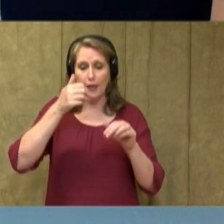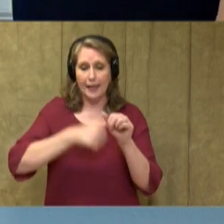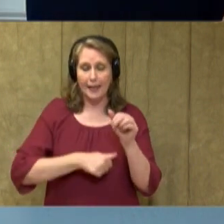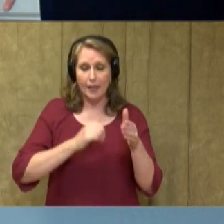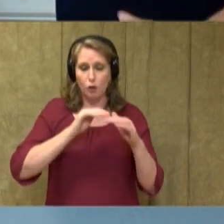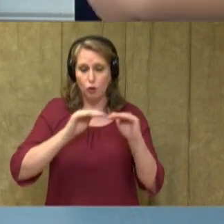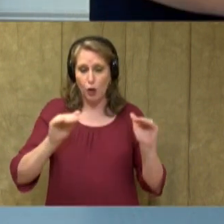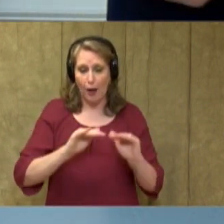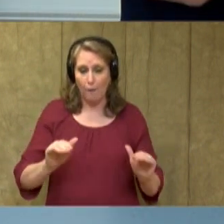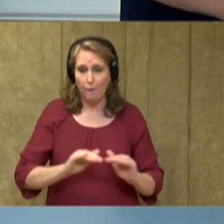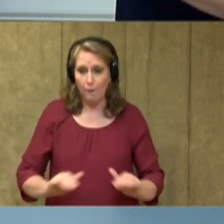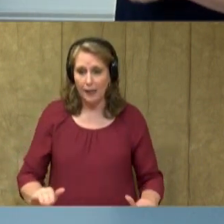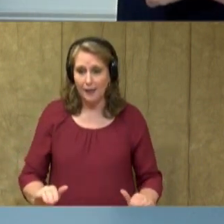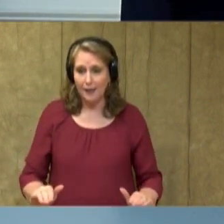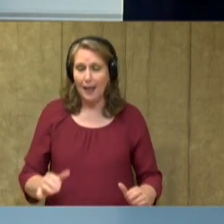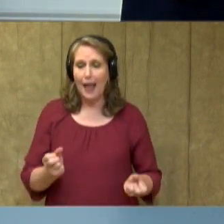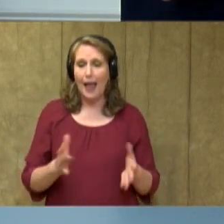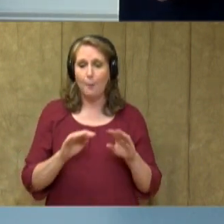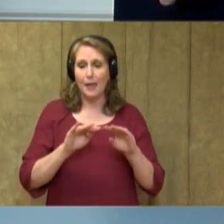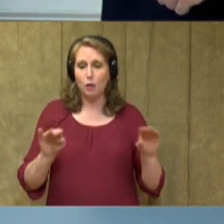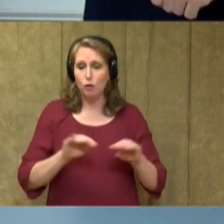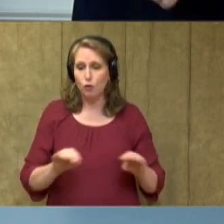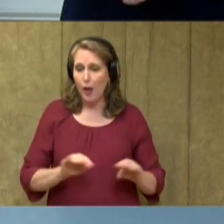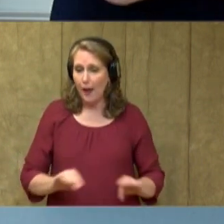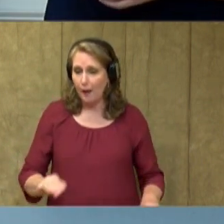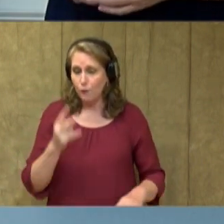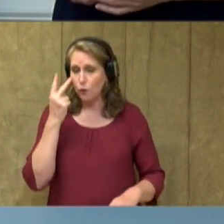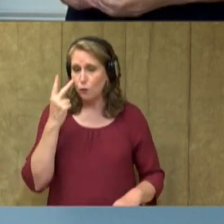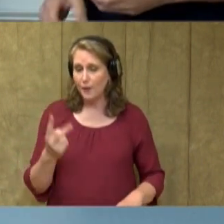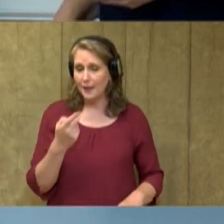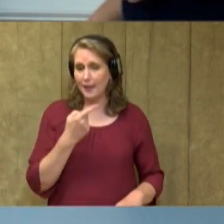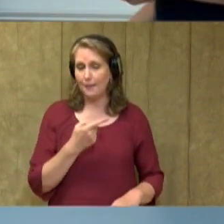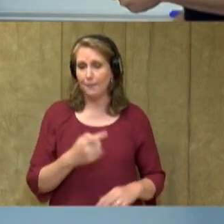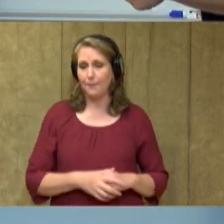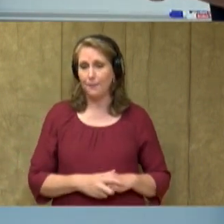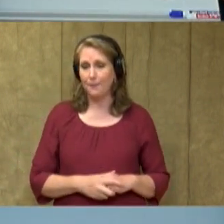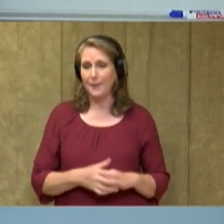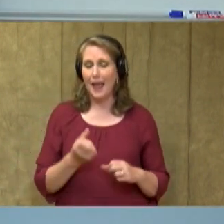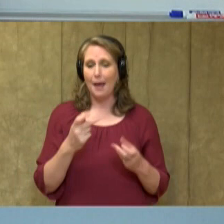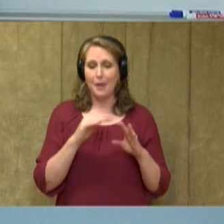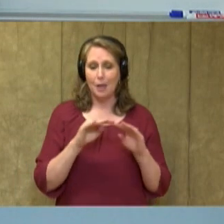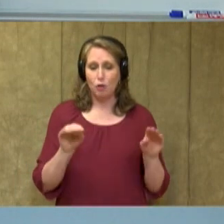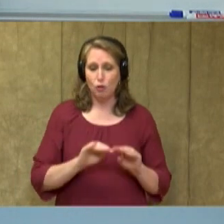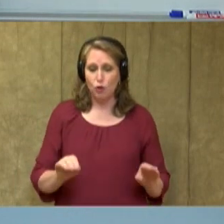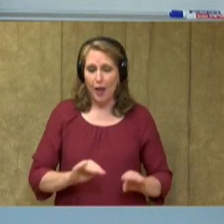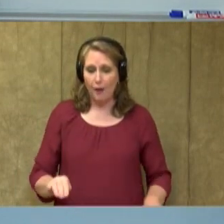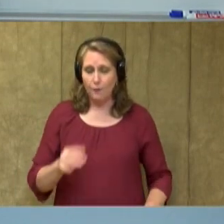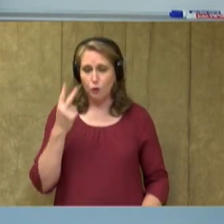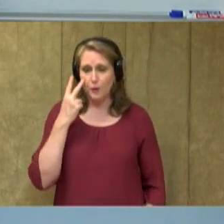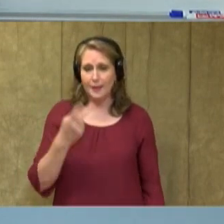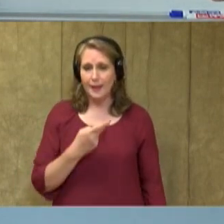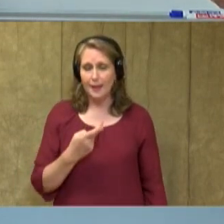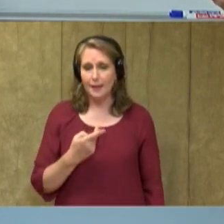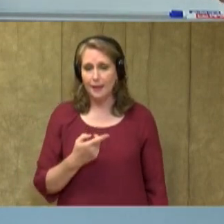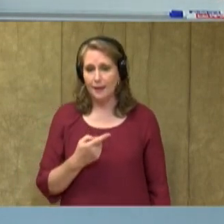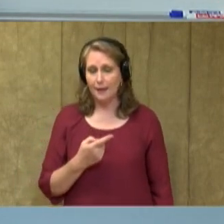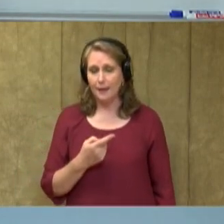each shelf. So how many shelves do you see in the picture? How many shelves do you see in the picture?